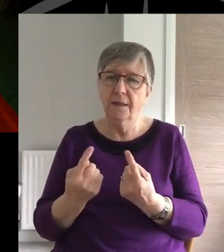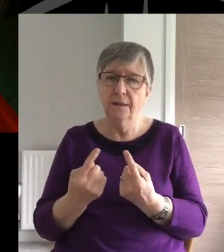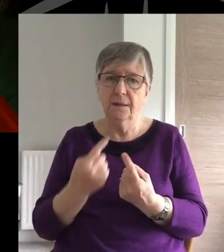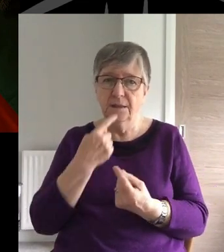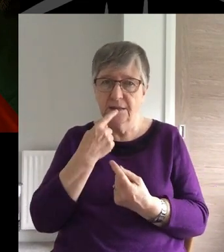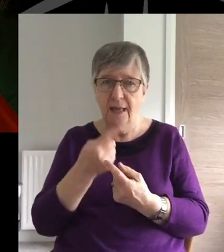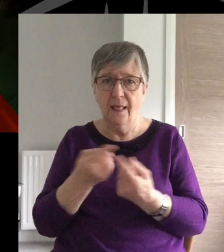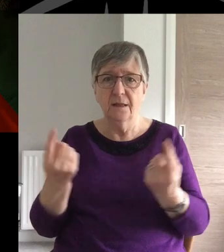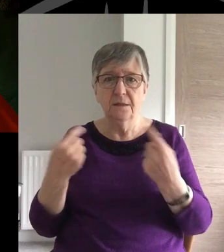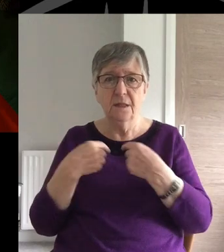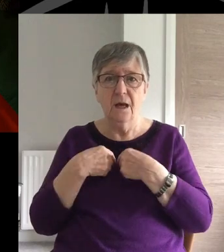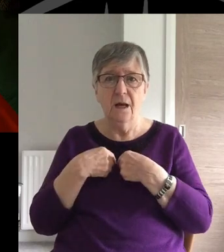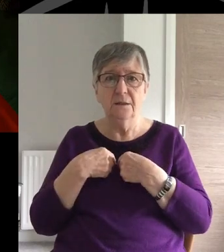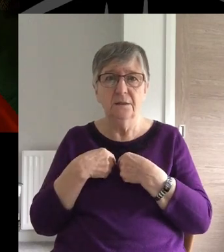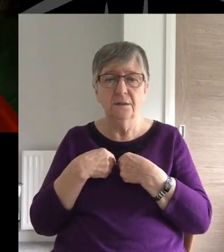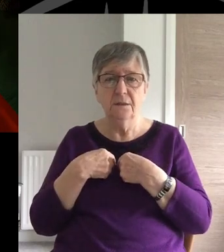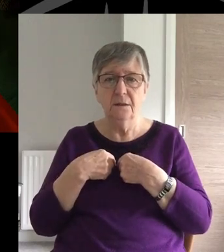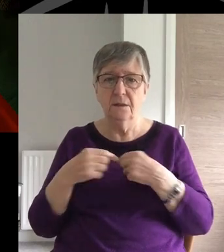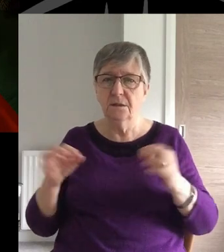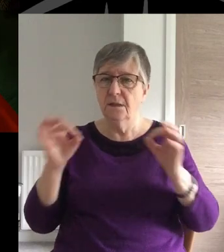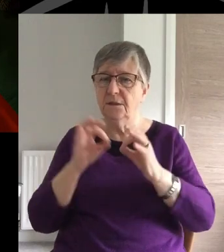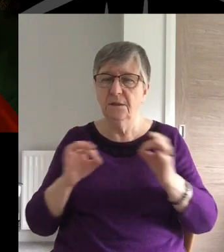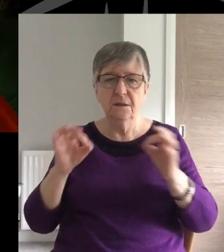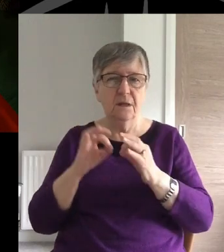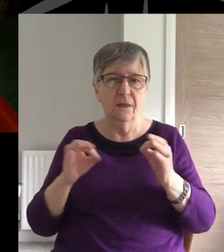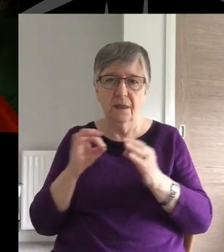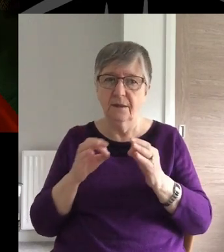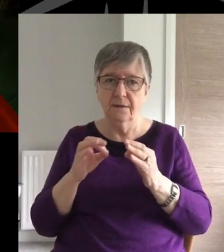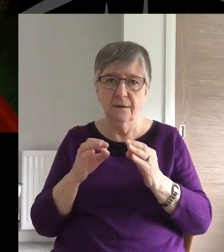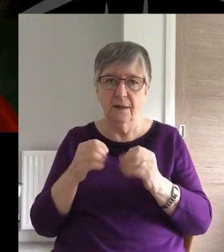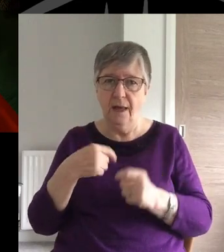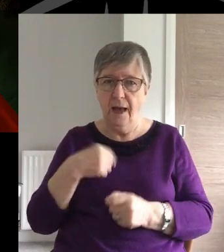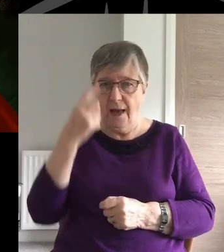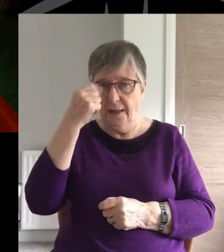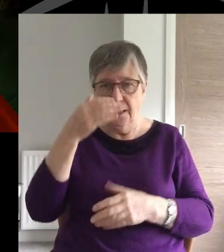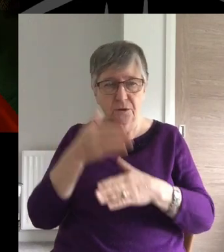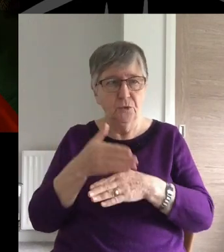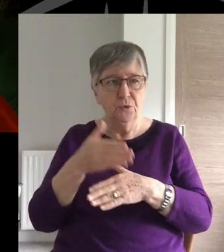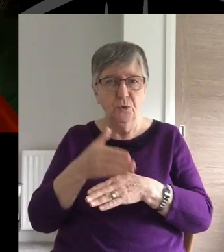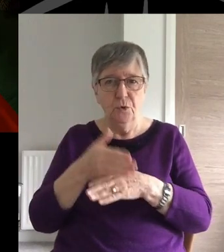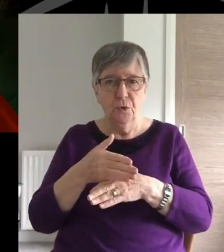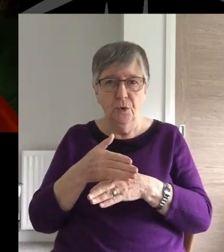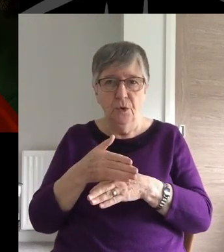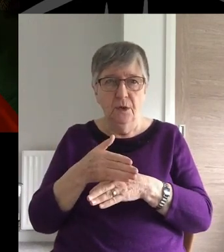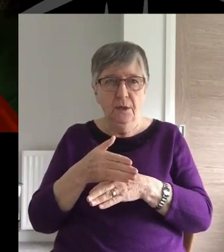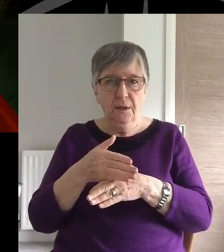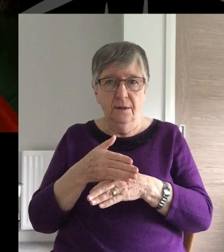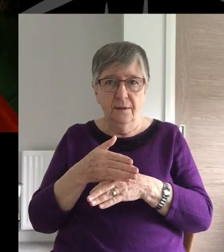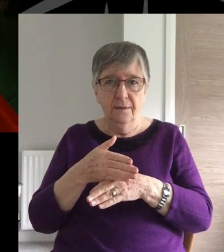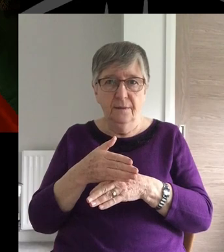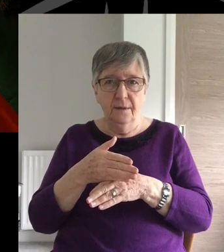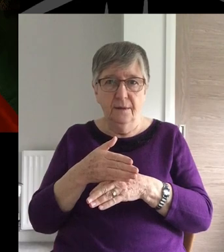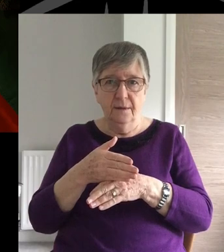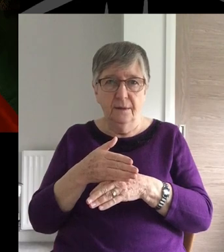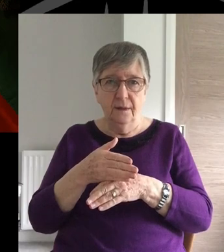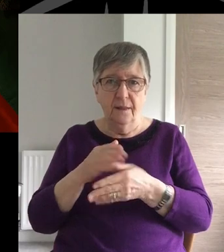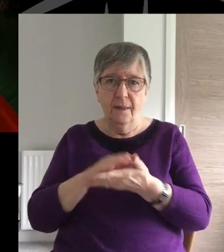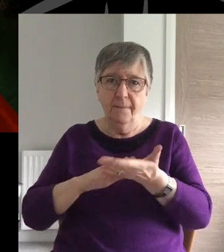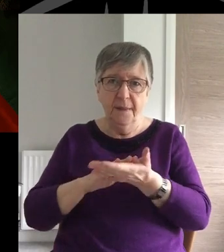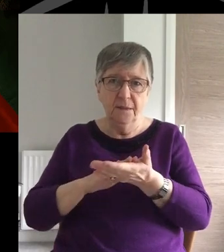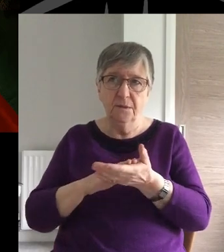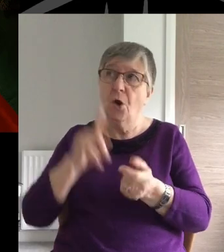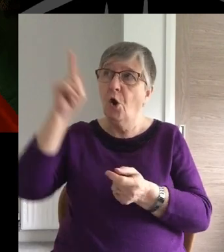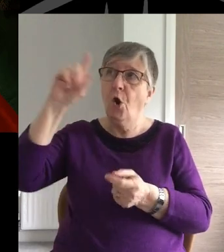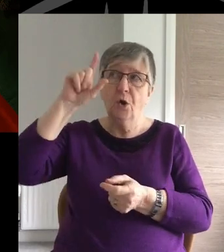the things that says to us is that you know, there is nothing that we can do that puts us beyond the reach of